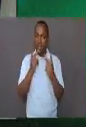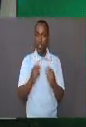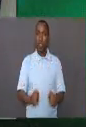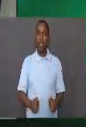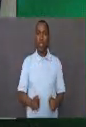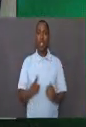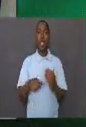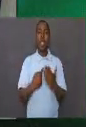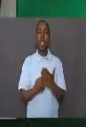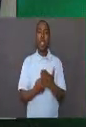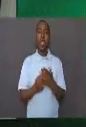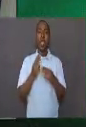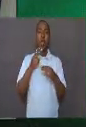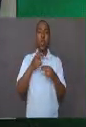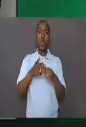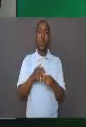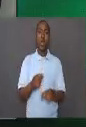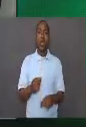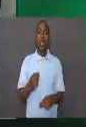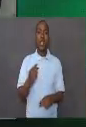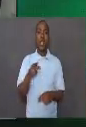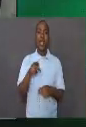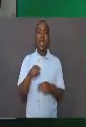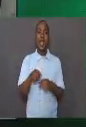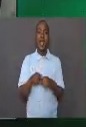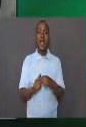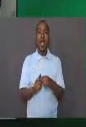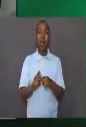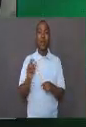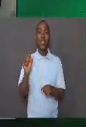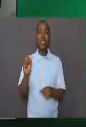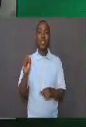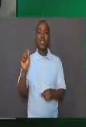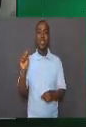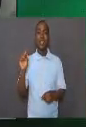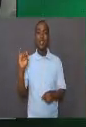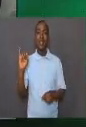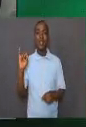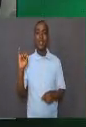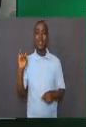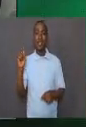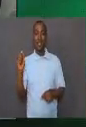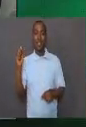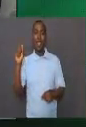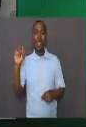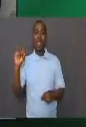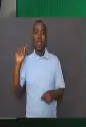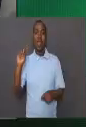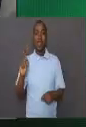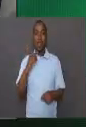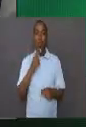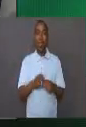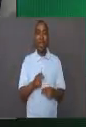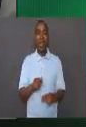This is called Gram stain. For example, When chemicals